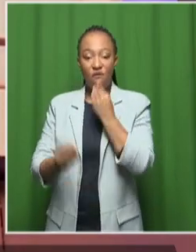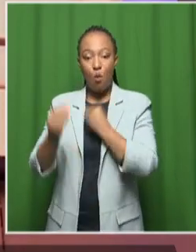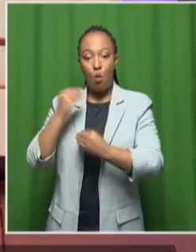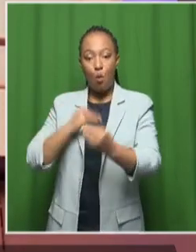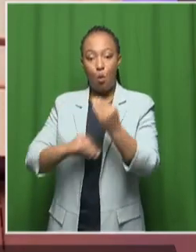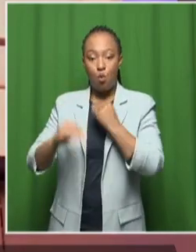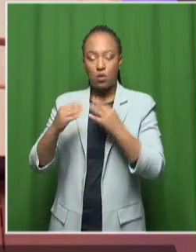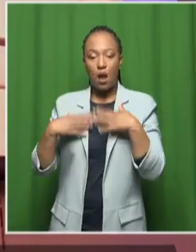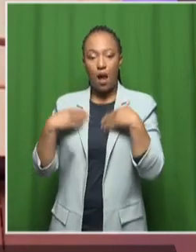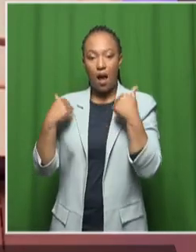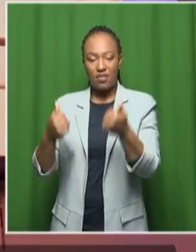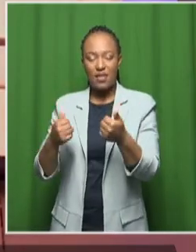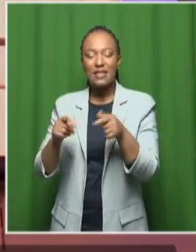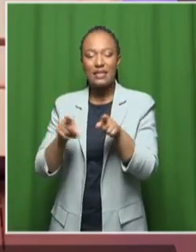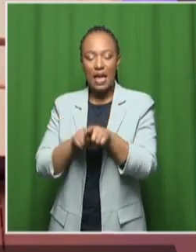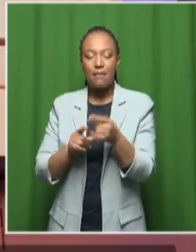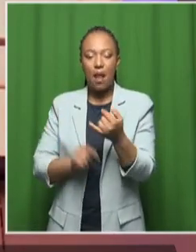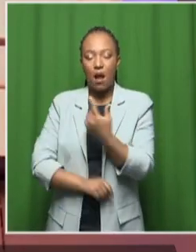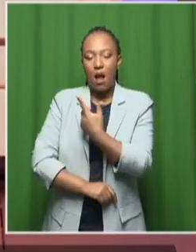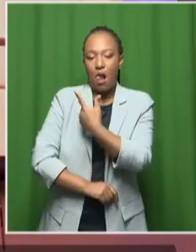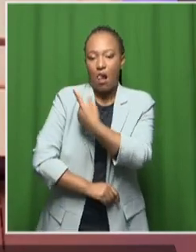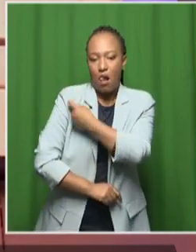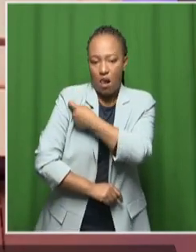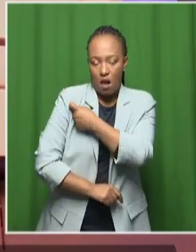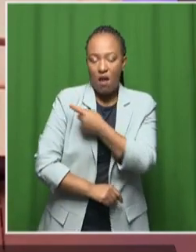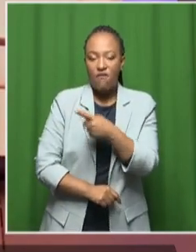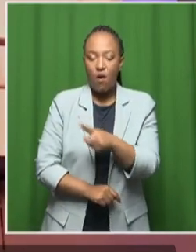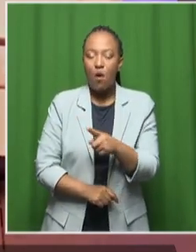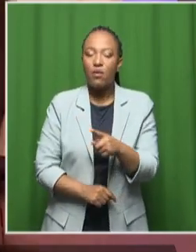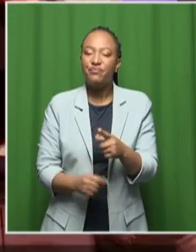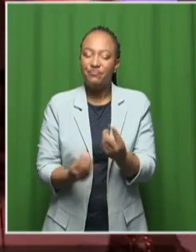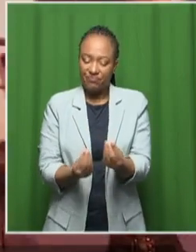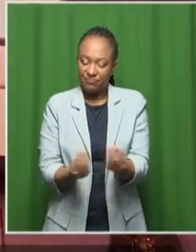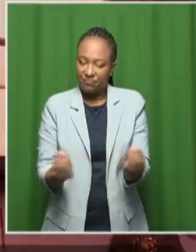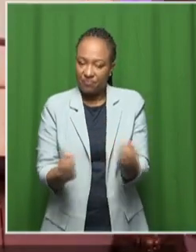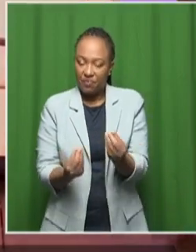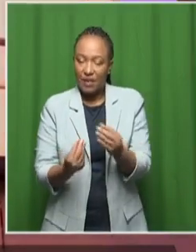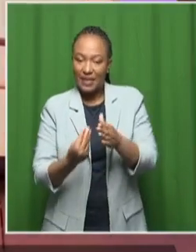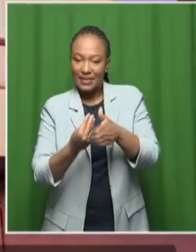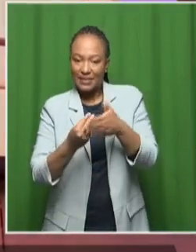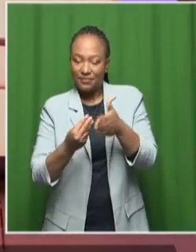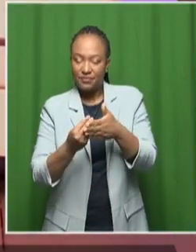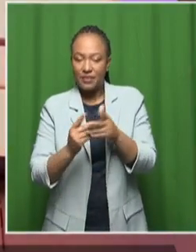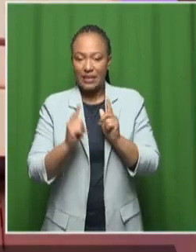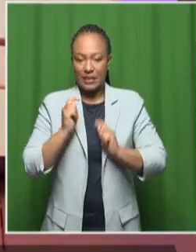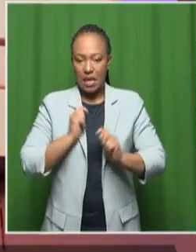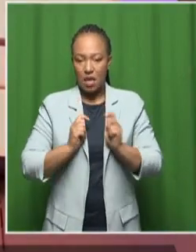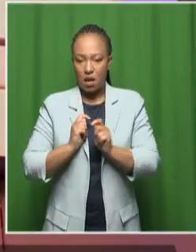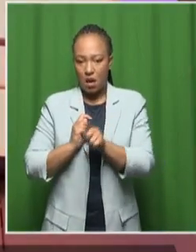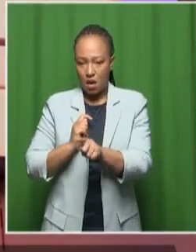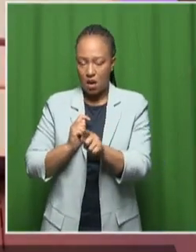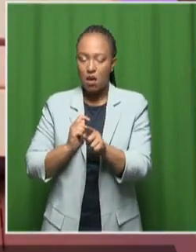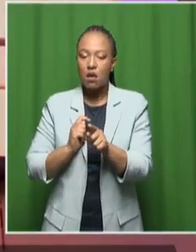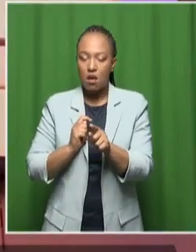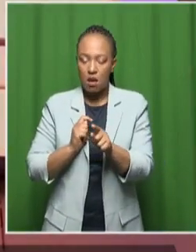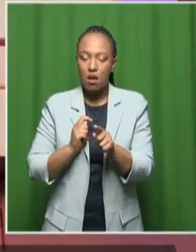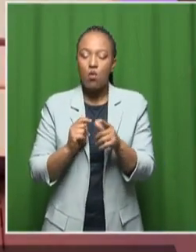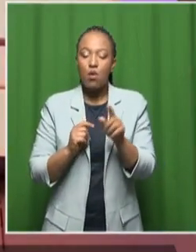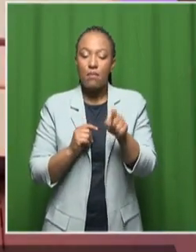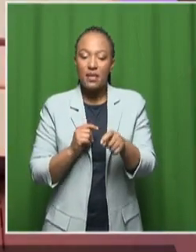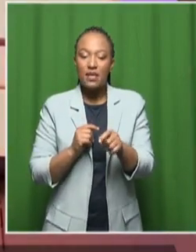a vaccine, especially for adolescents and adults, to complement the vaccine we currently have for children called